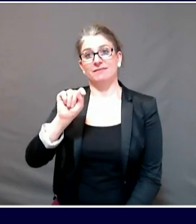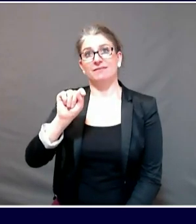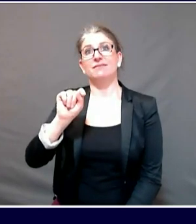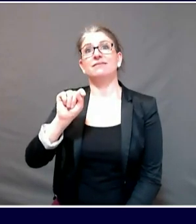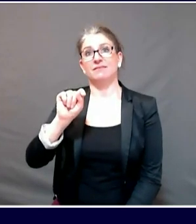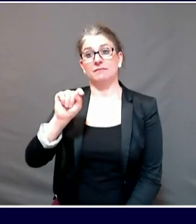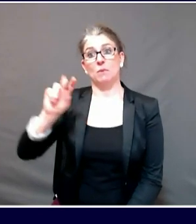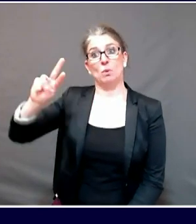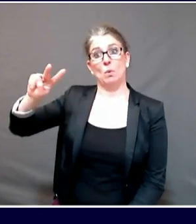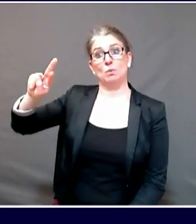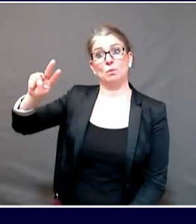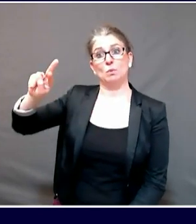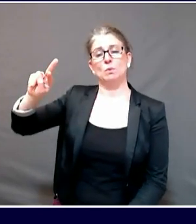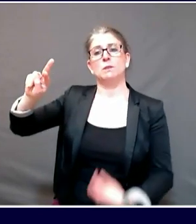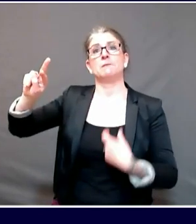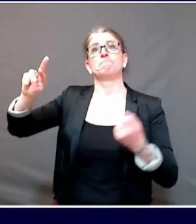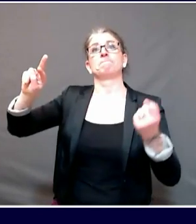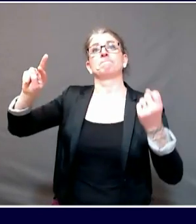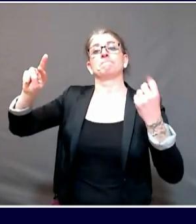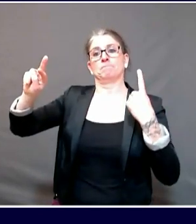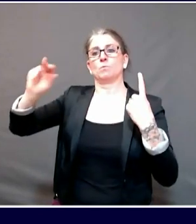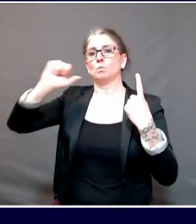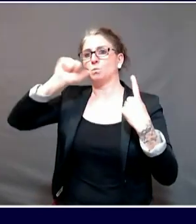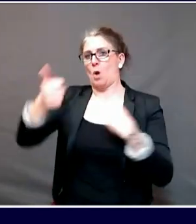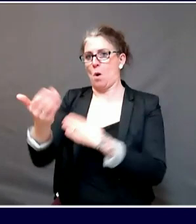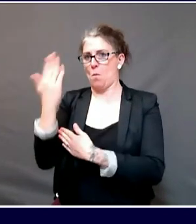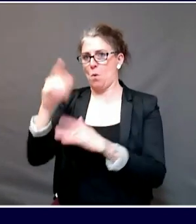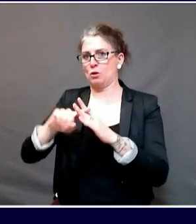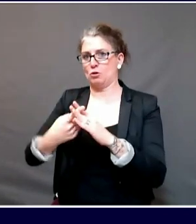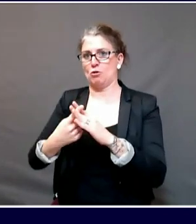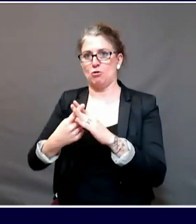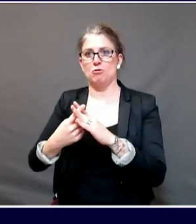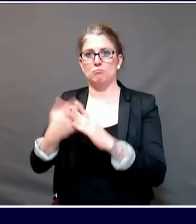I will turn now to Jackie Mundry at News Center.